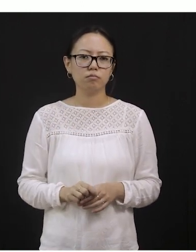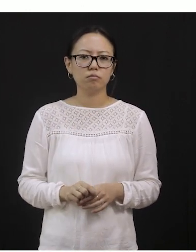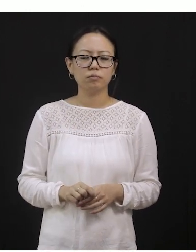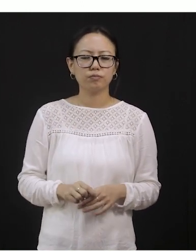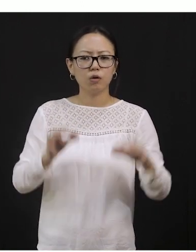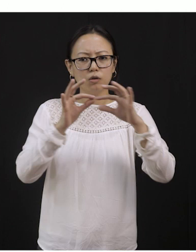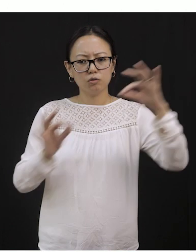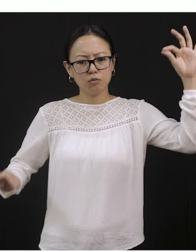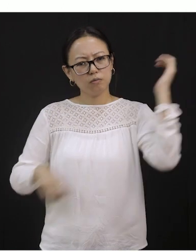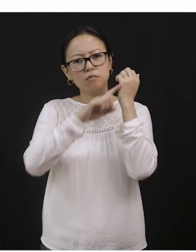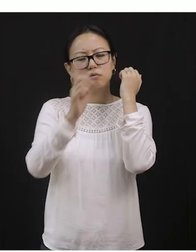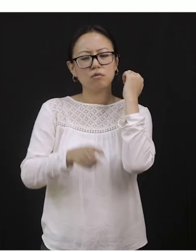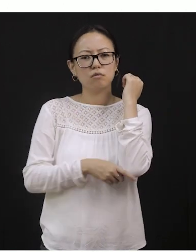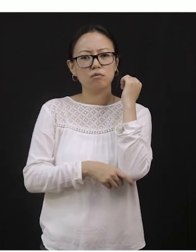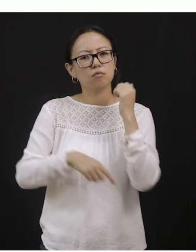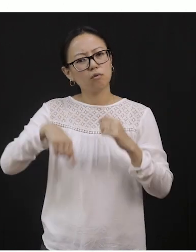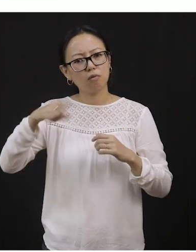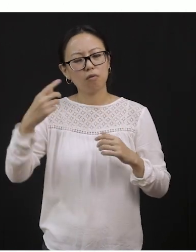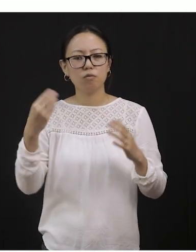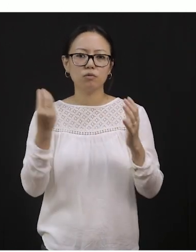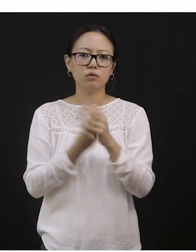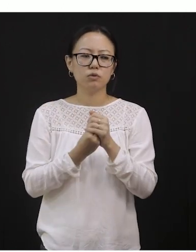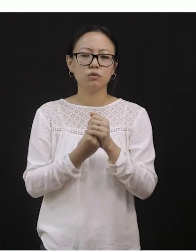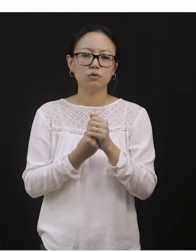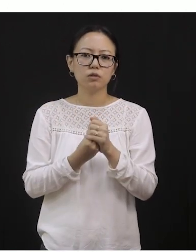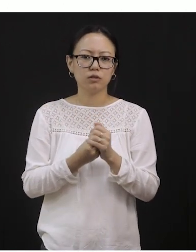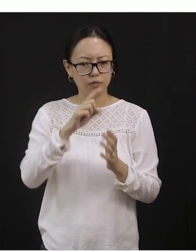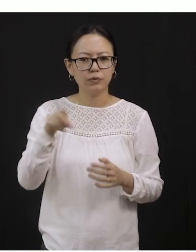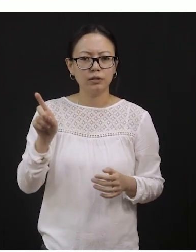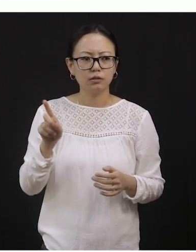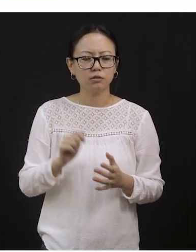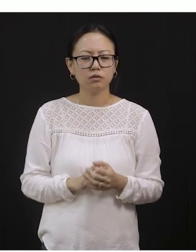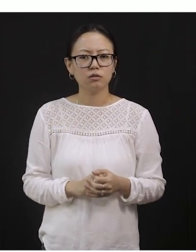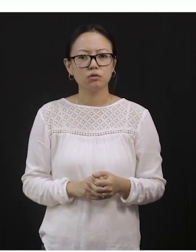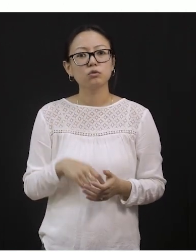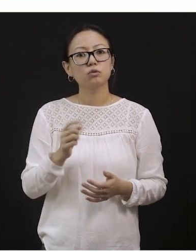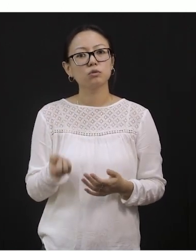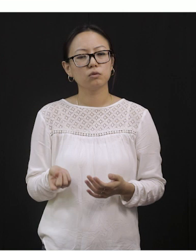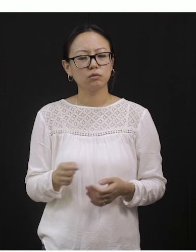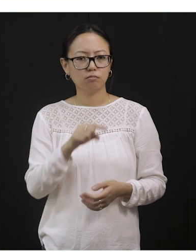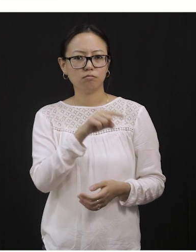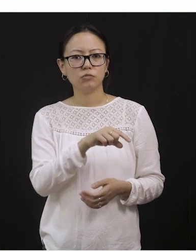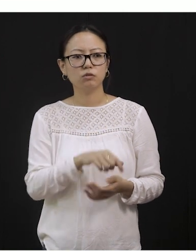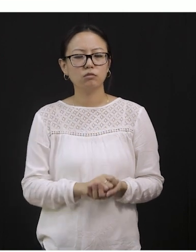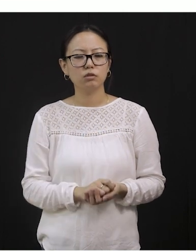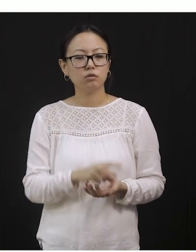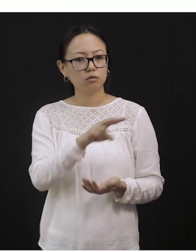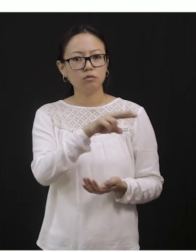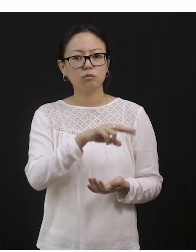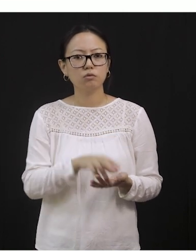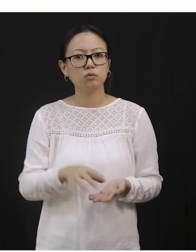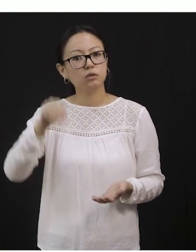always together. So the first moral lesson that we learn from Tom and Jerry is as such that life is never going to be very